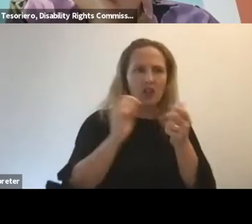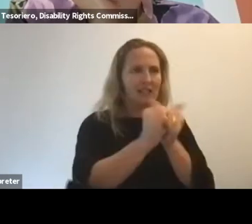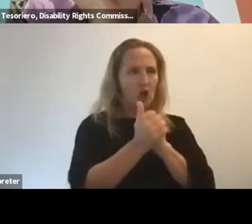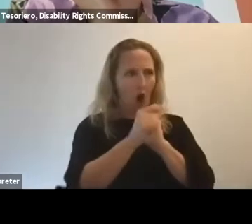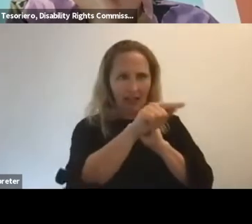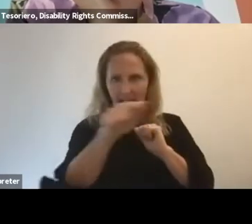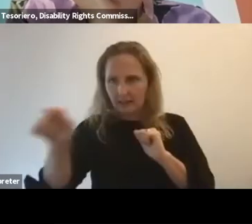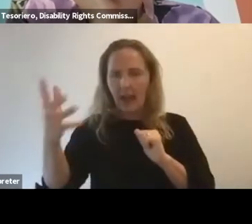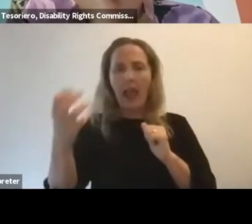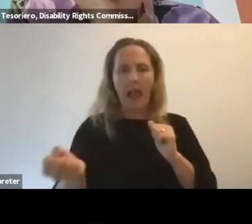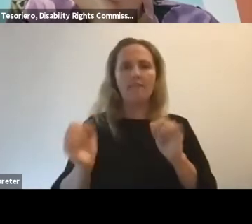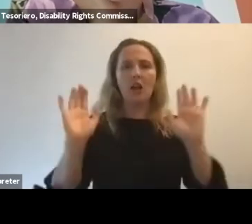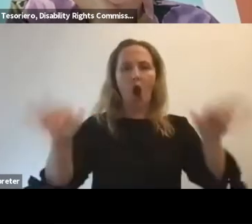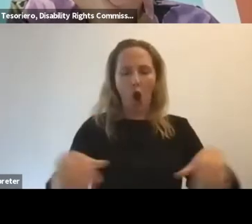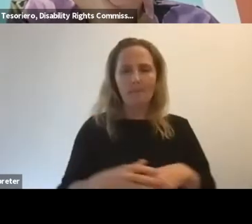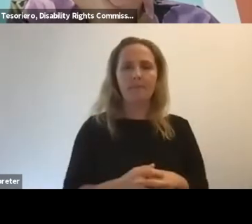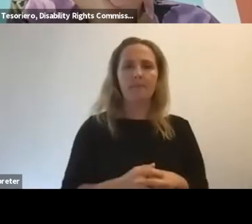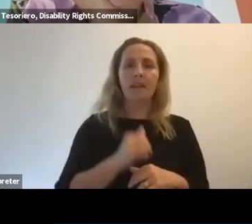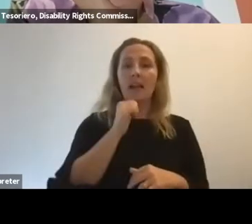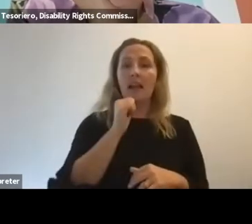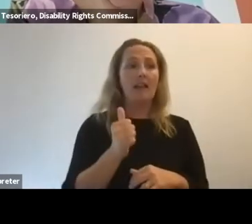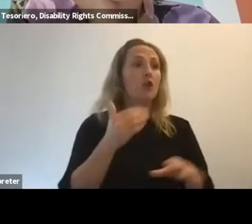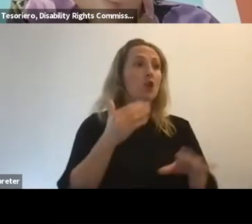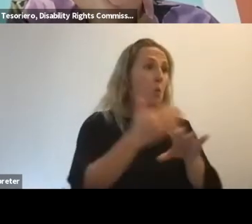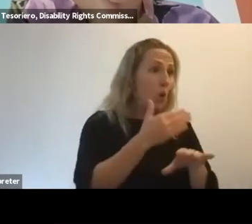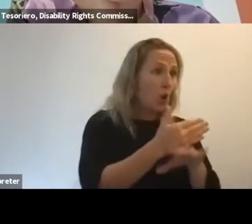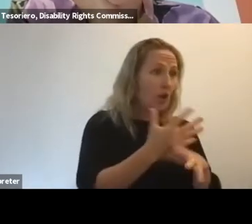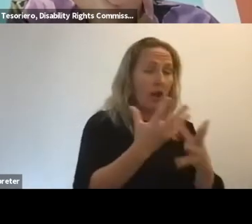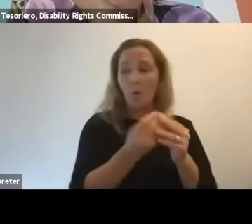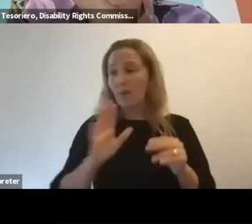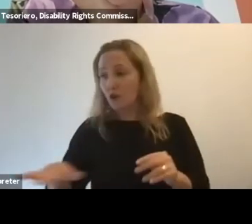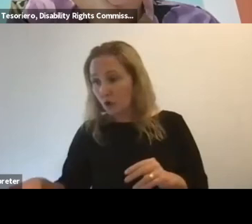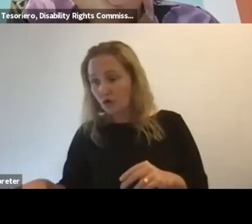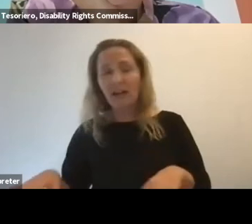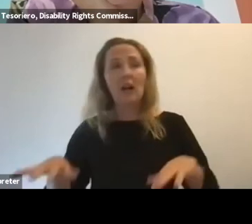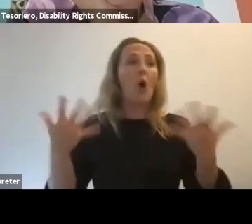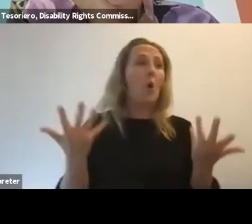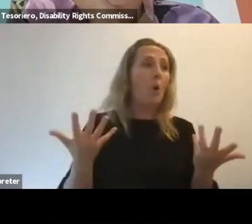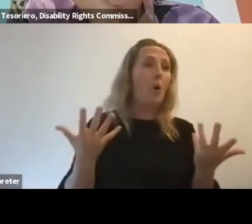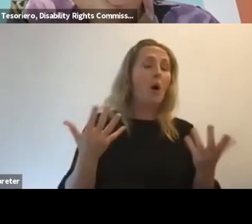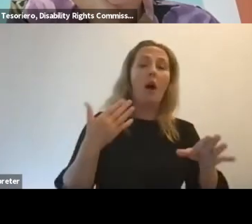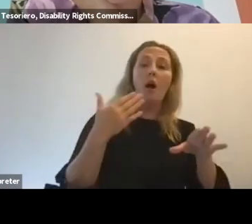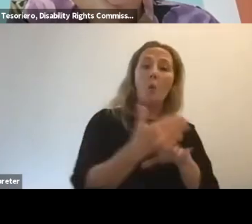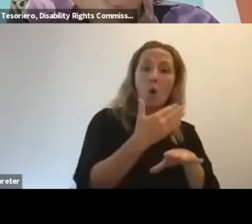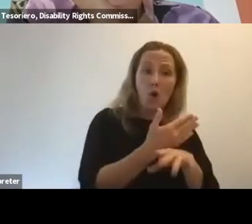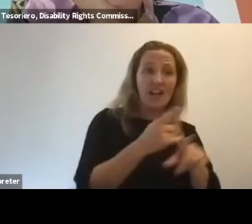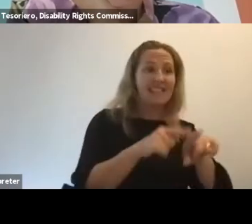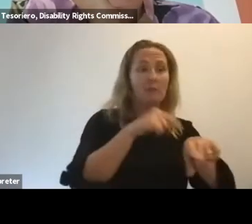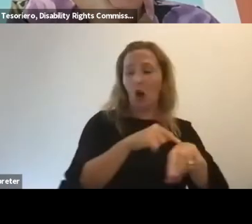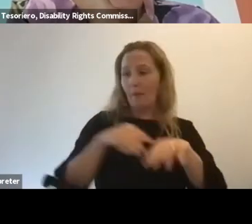you're trying to work and manage children or have a dog that's barking if you're on the screen, all those sorts of things,